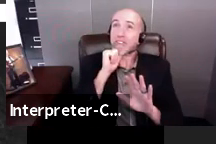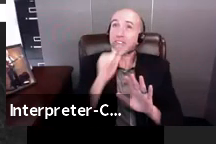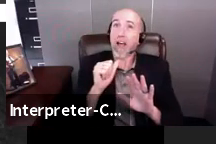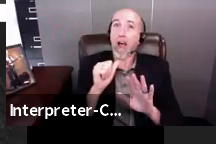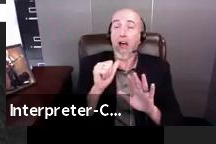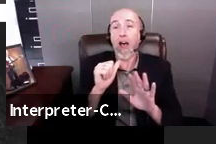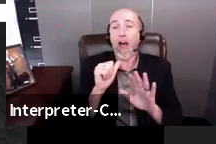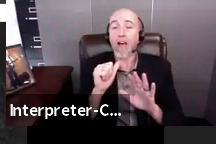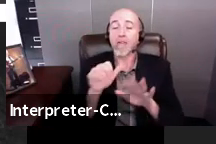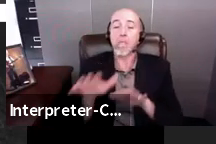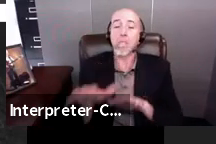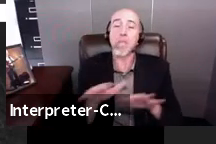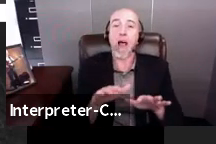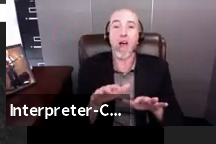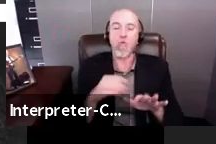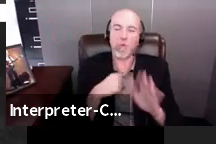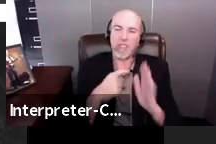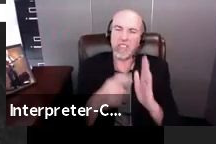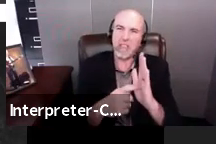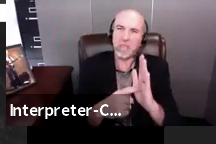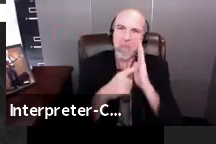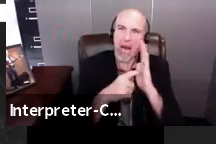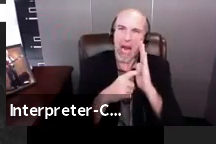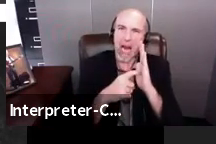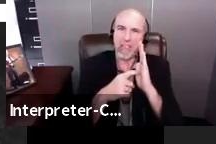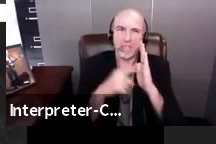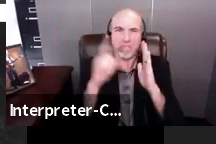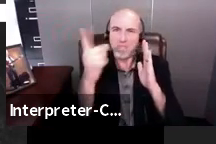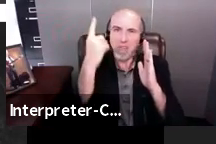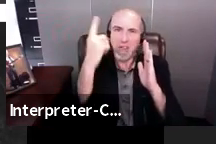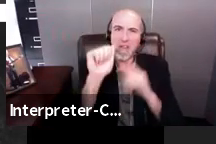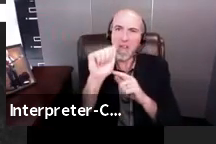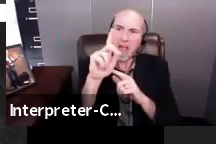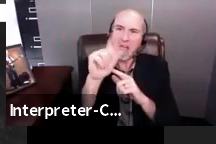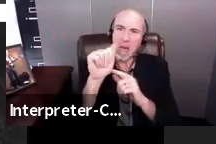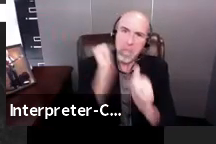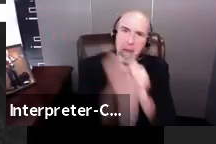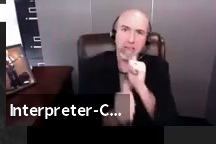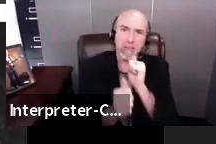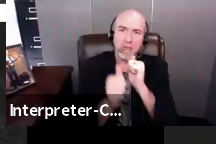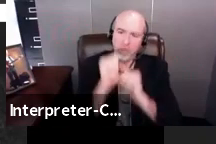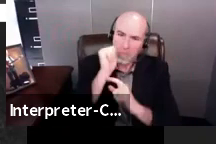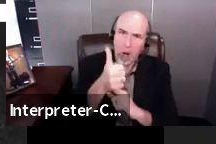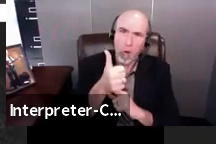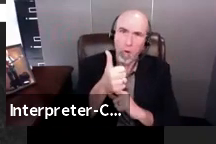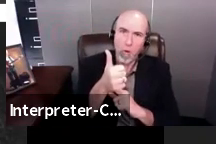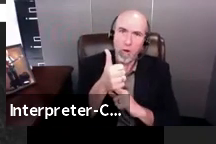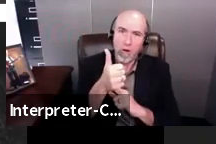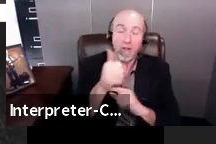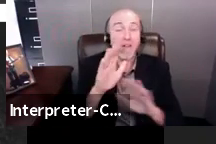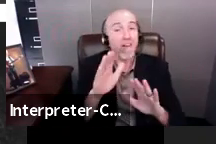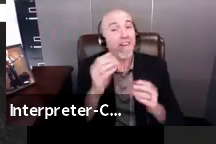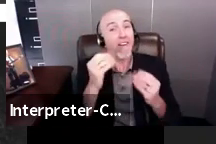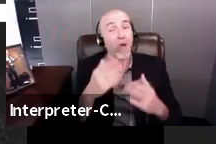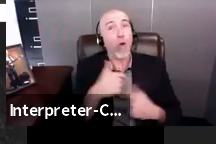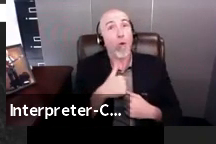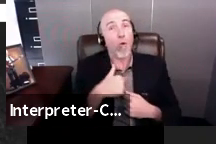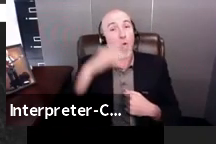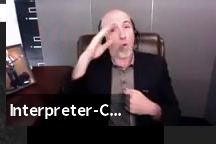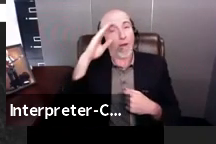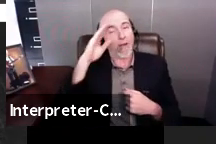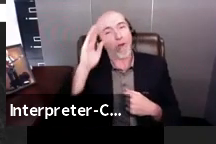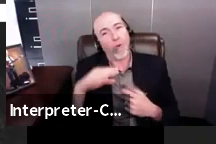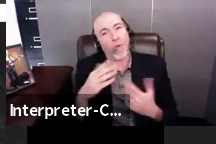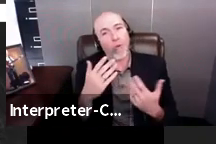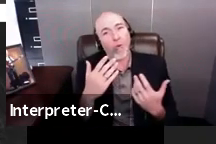approach, demanded that the ADA pass tomorrow. Again, we knew